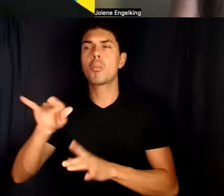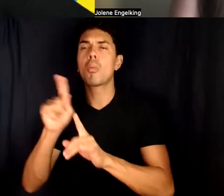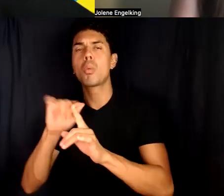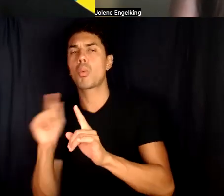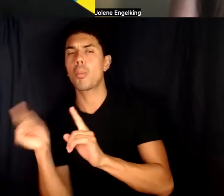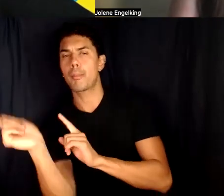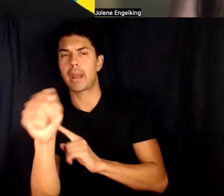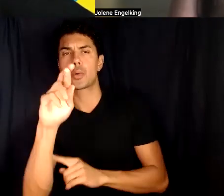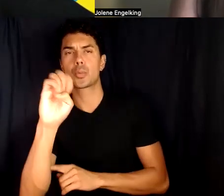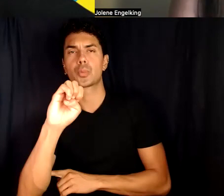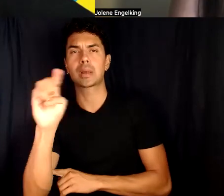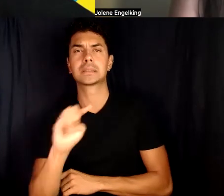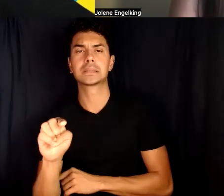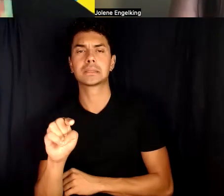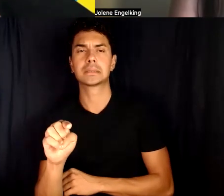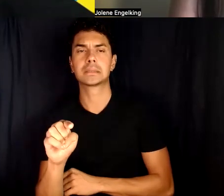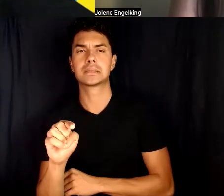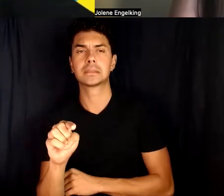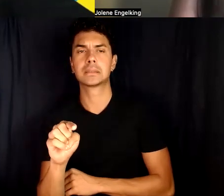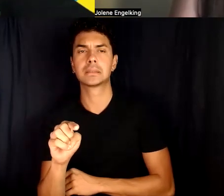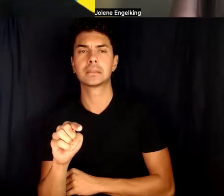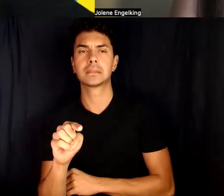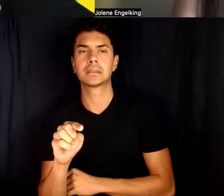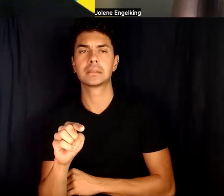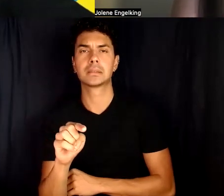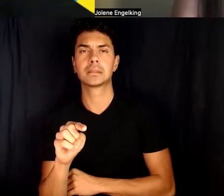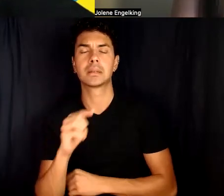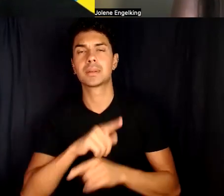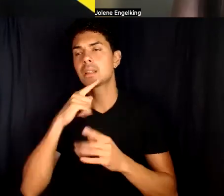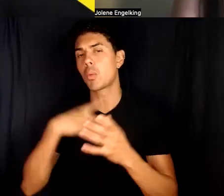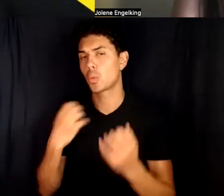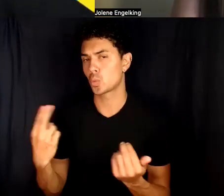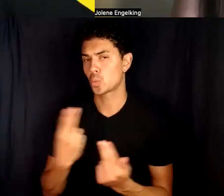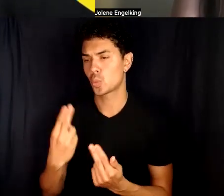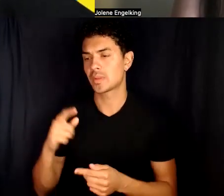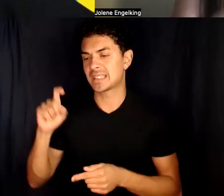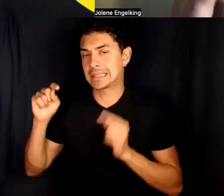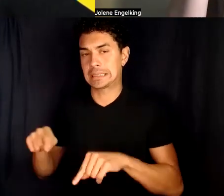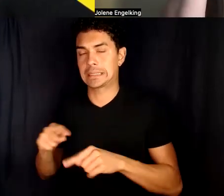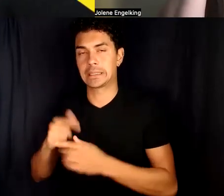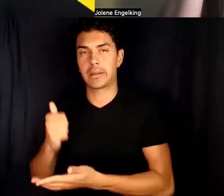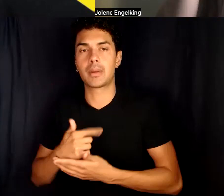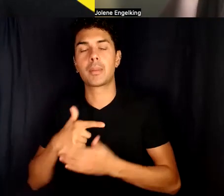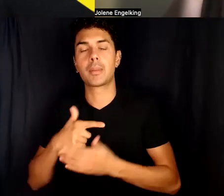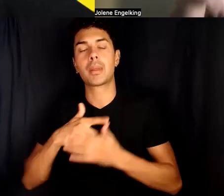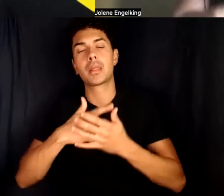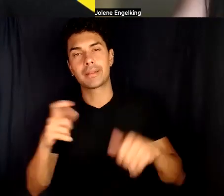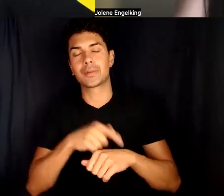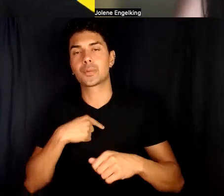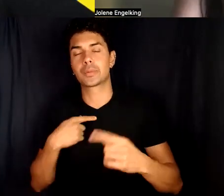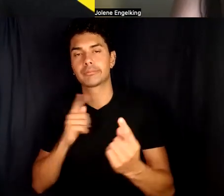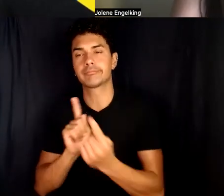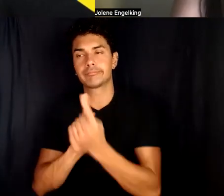we're there to utilize their services and utilize their help. But a lot of times we would run into them kind